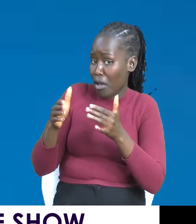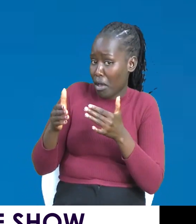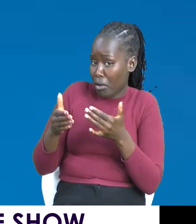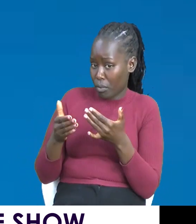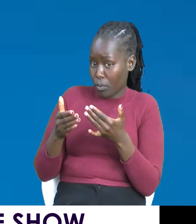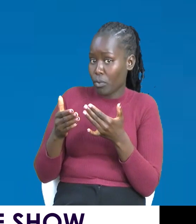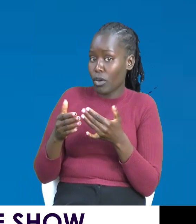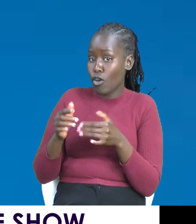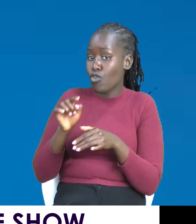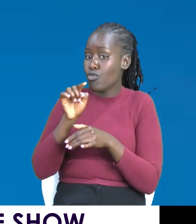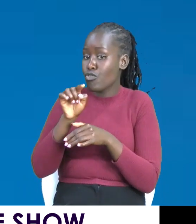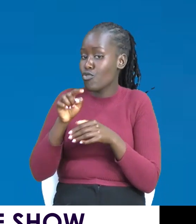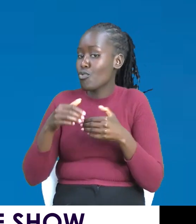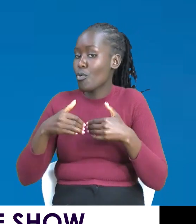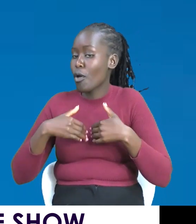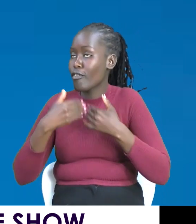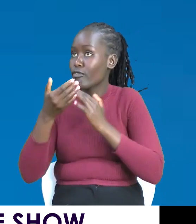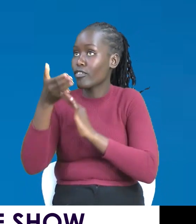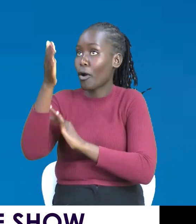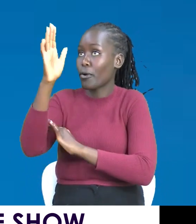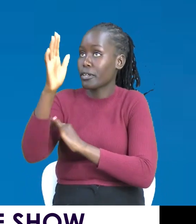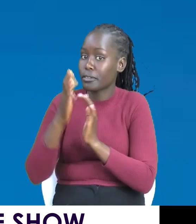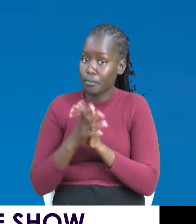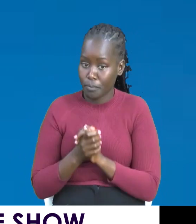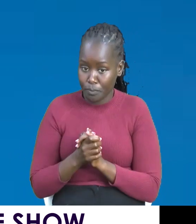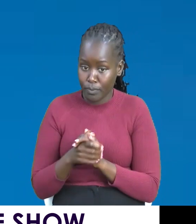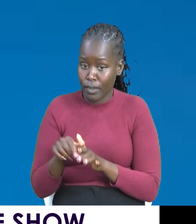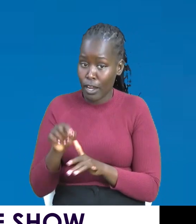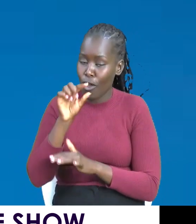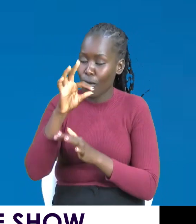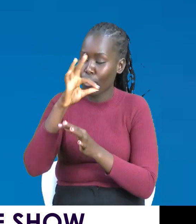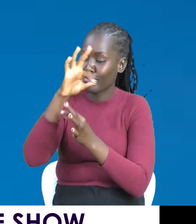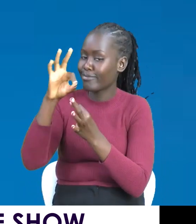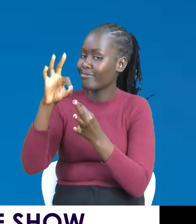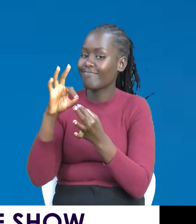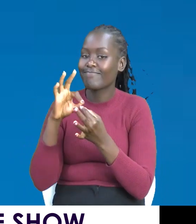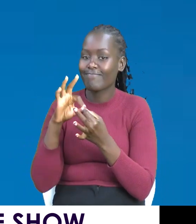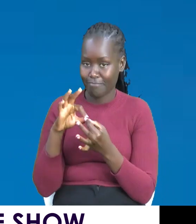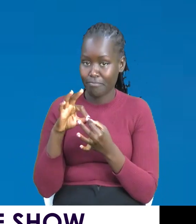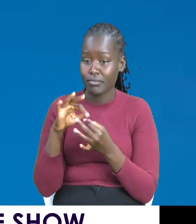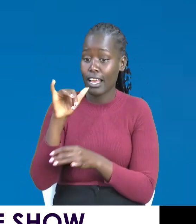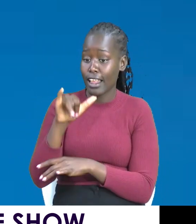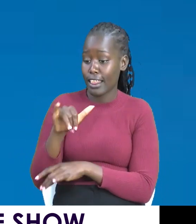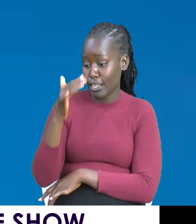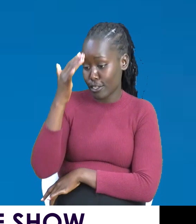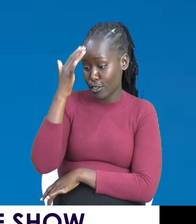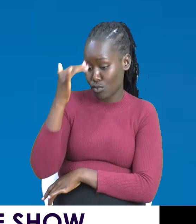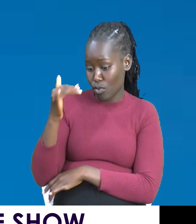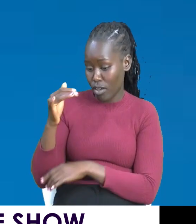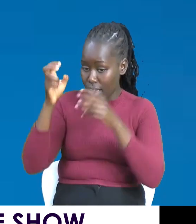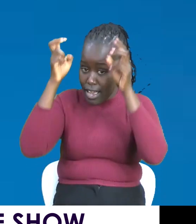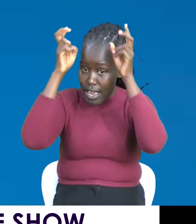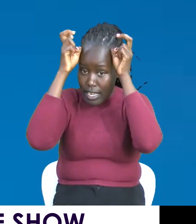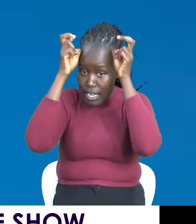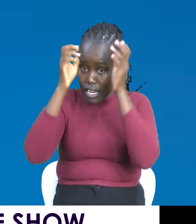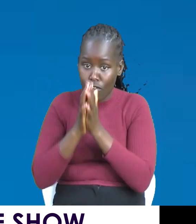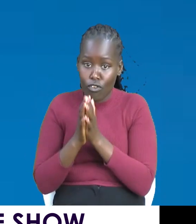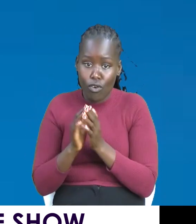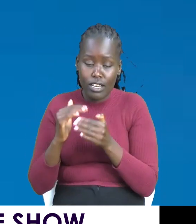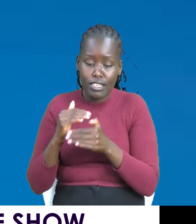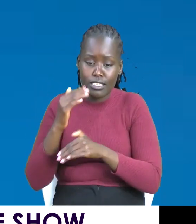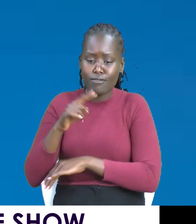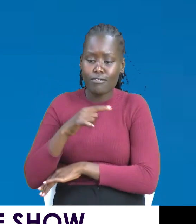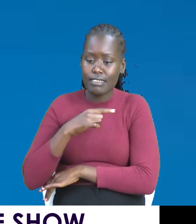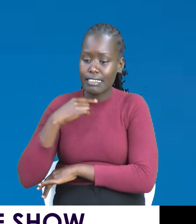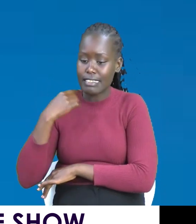You have God. You are perfect. That is why the devil is after killing